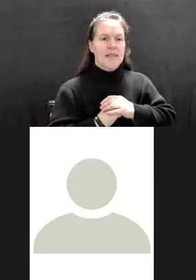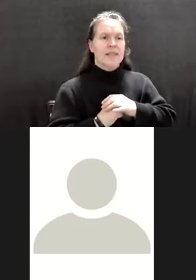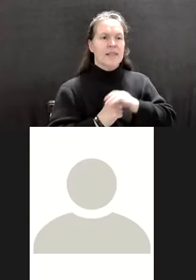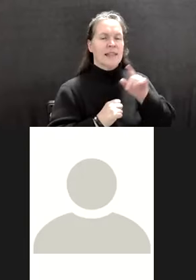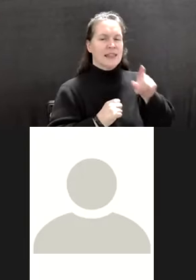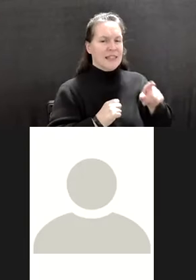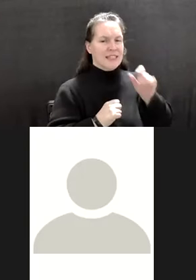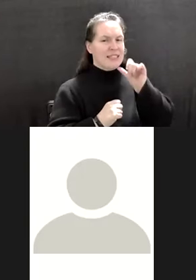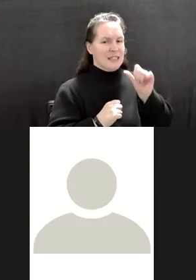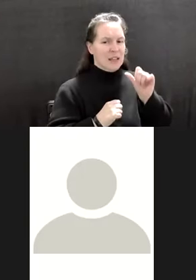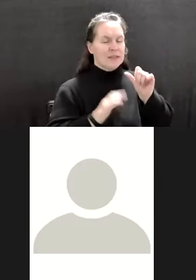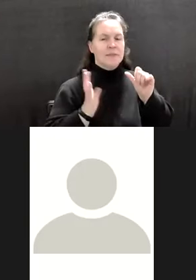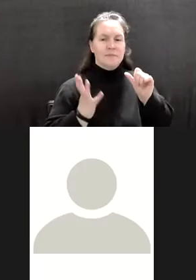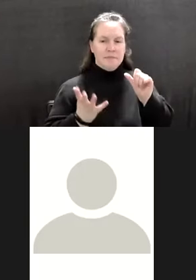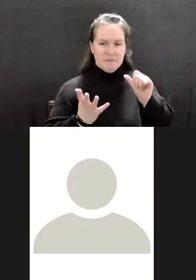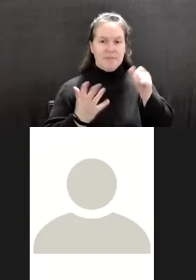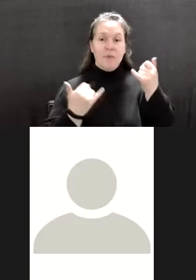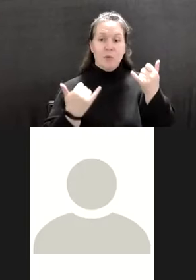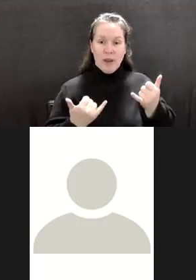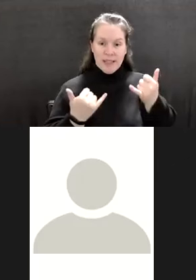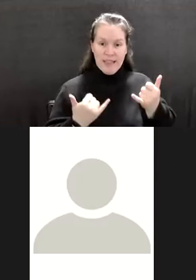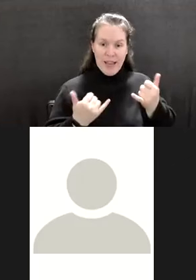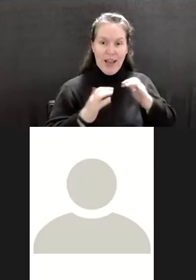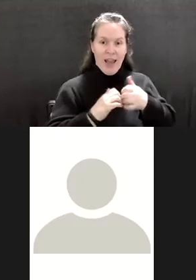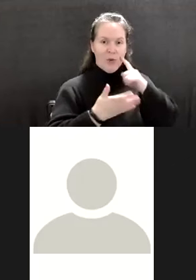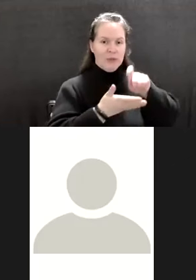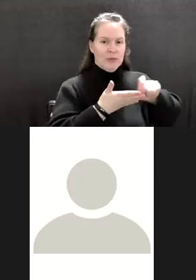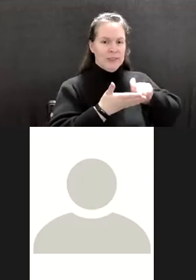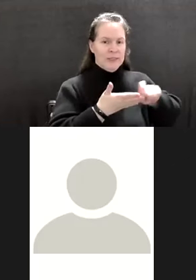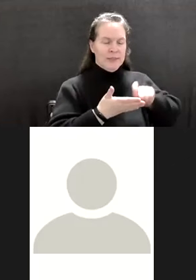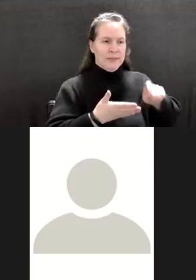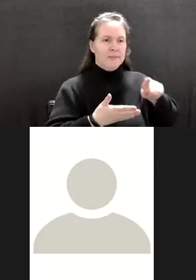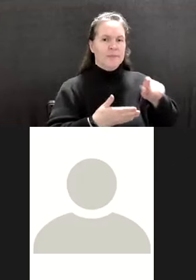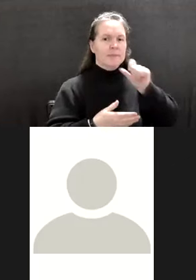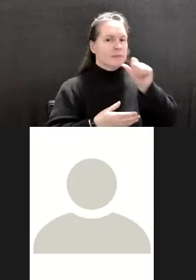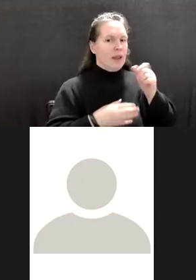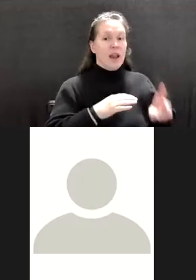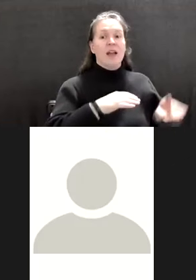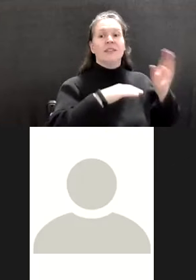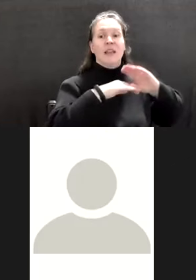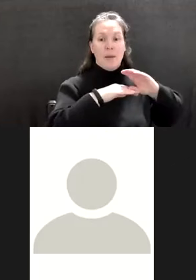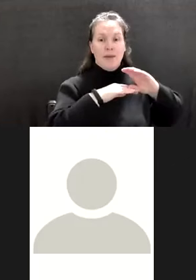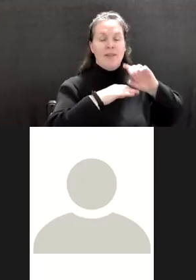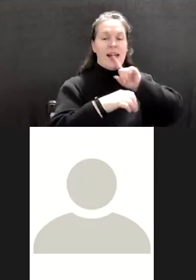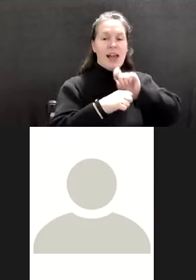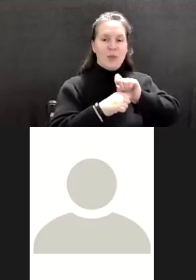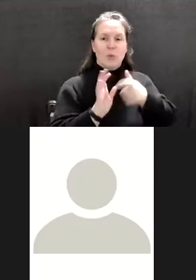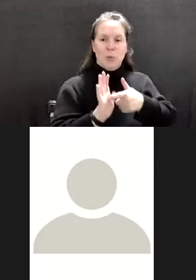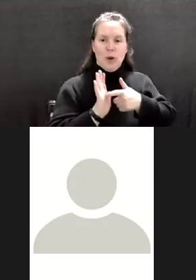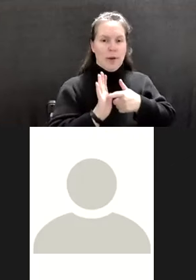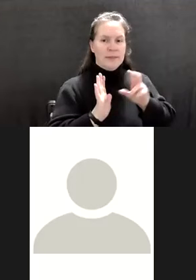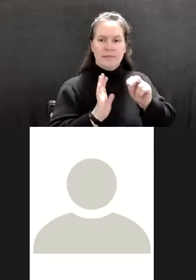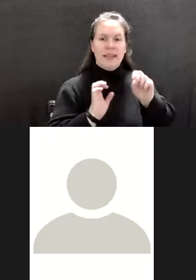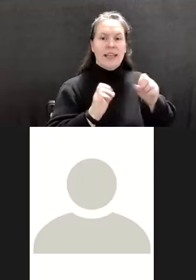how can I put this? Right now, as this is written, it is not on top of the actual requirements. It can be